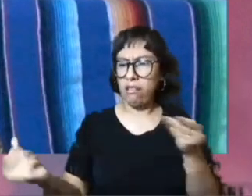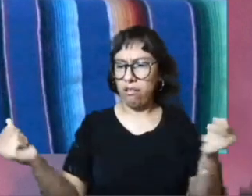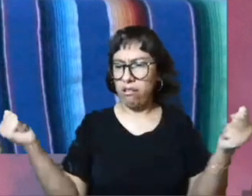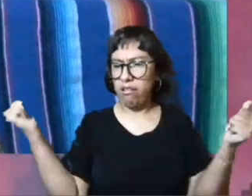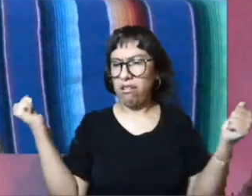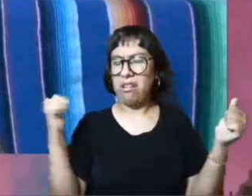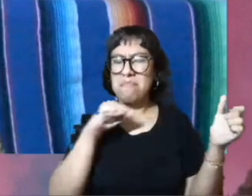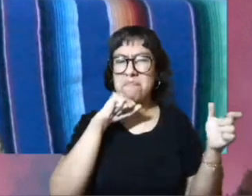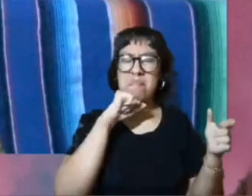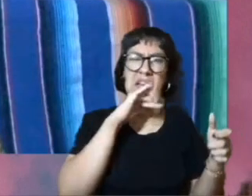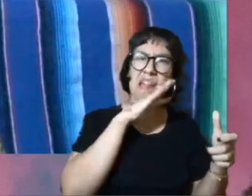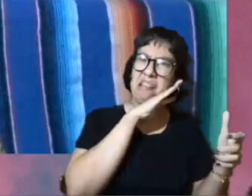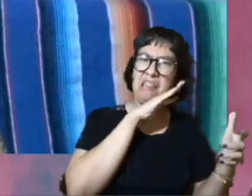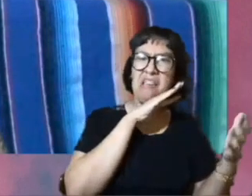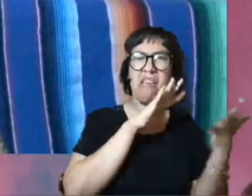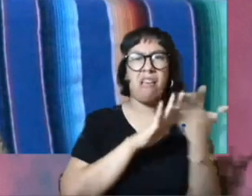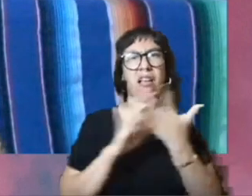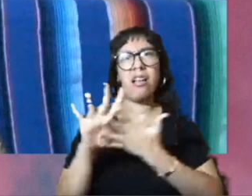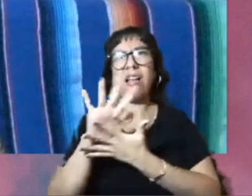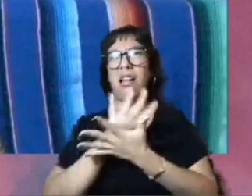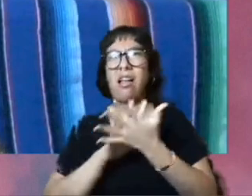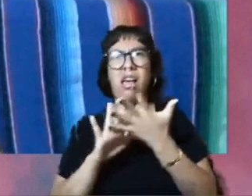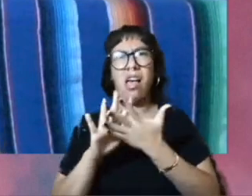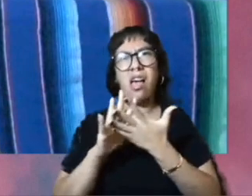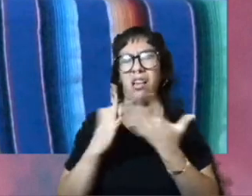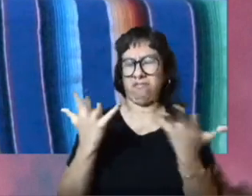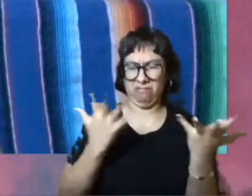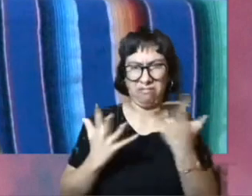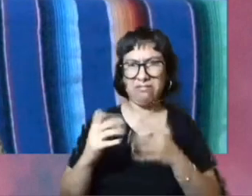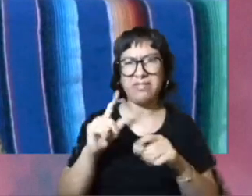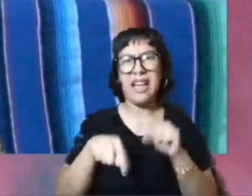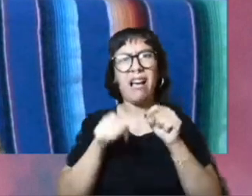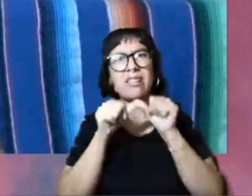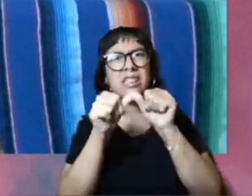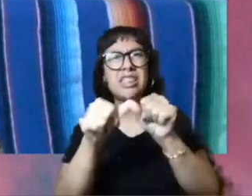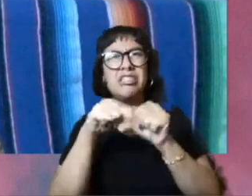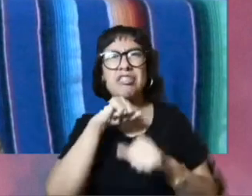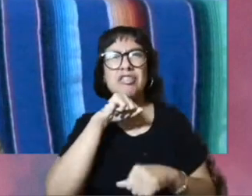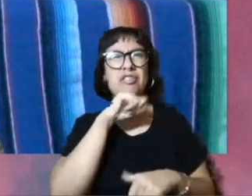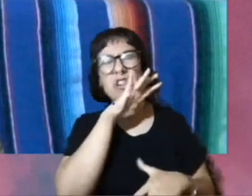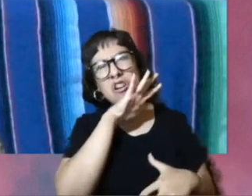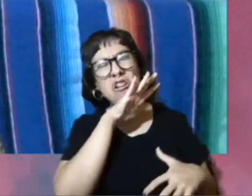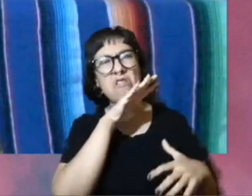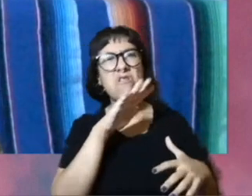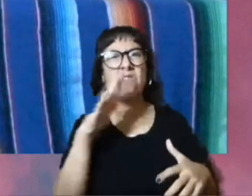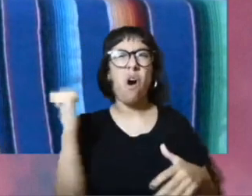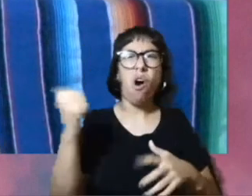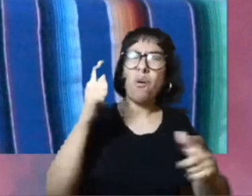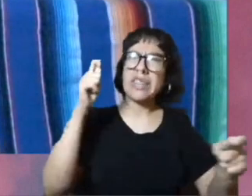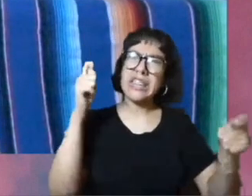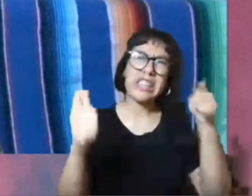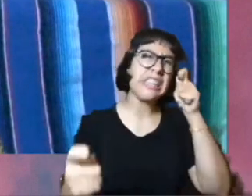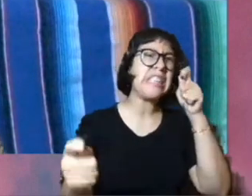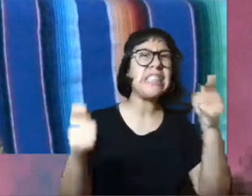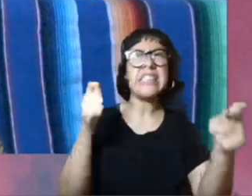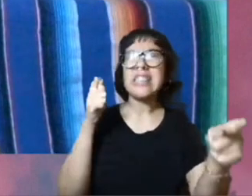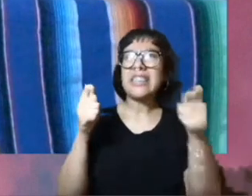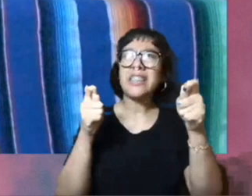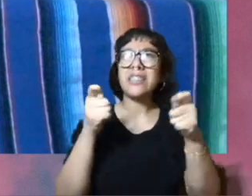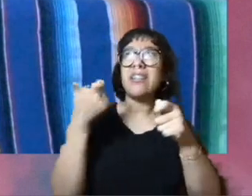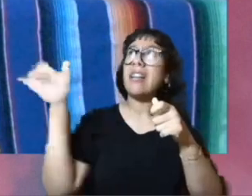mirage, morbid marriage of mutability and dirt, always shifting for another's